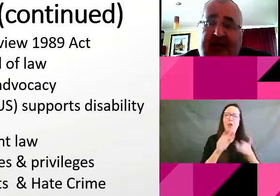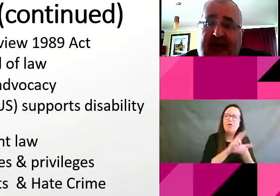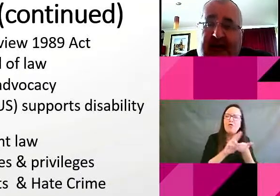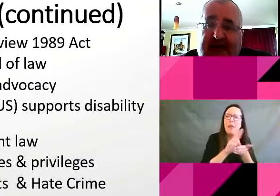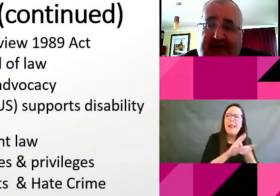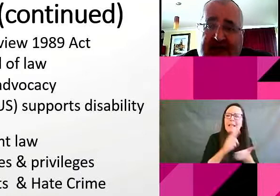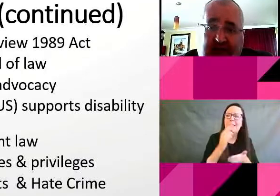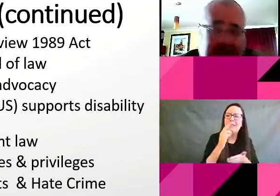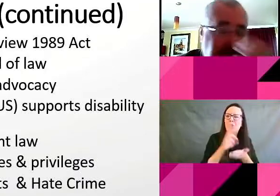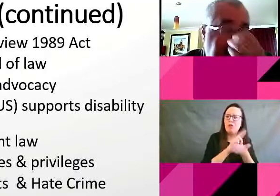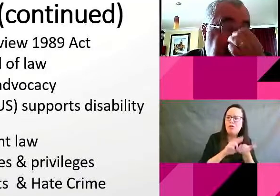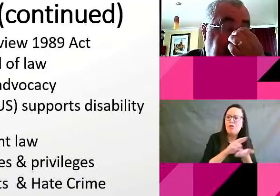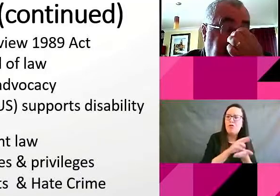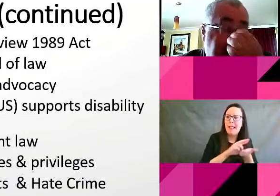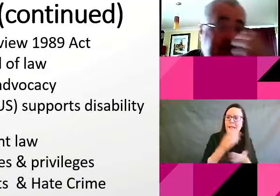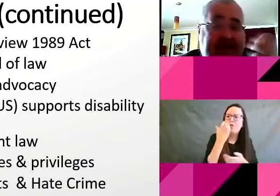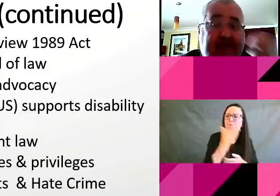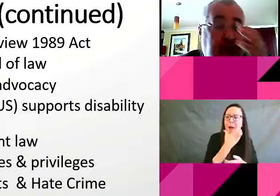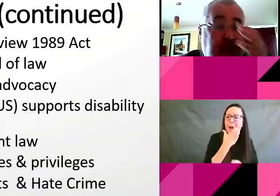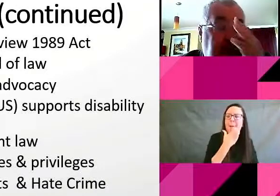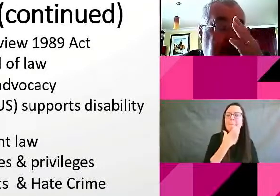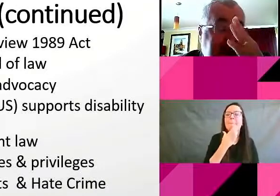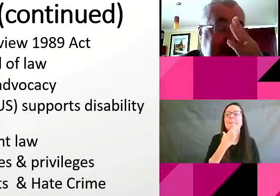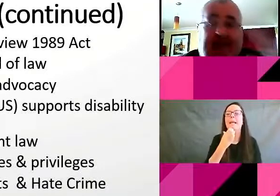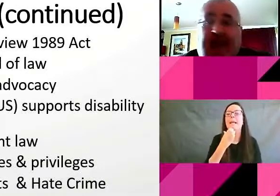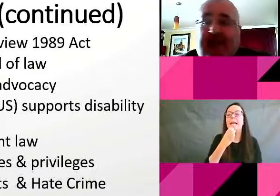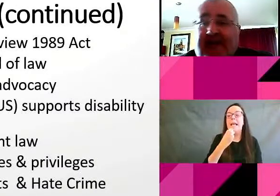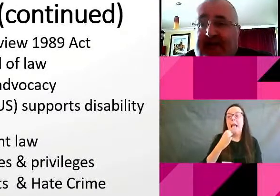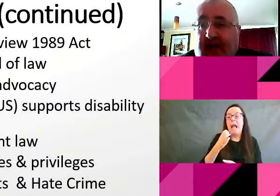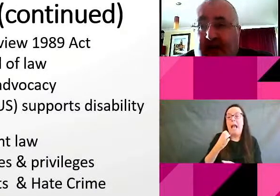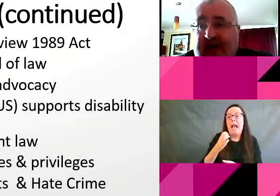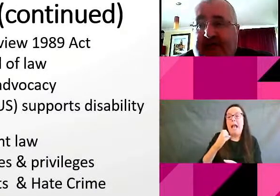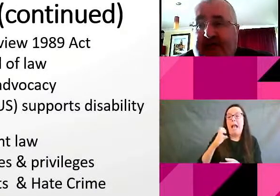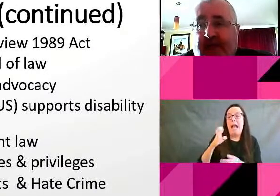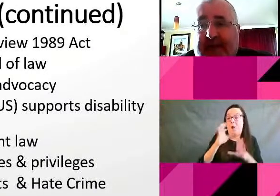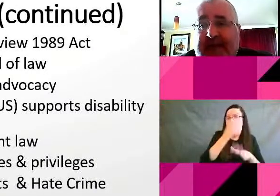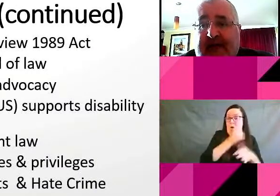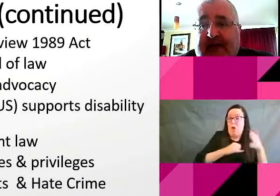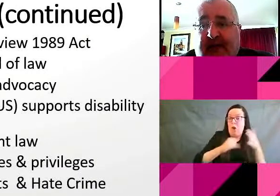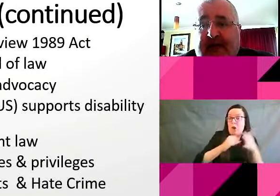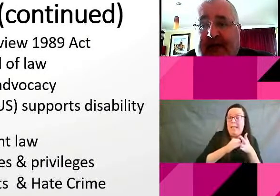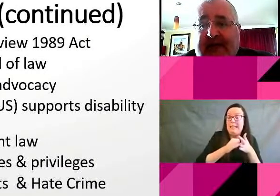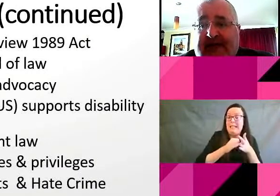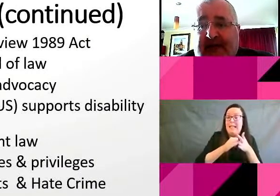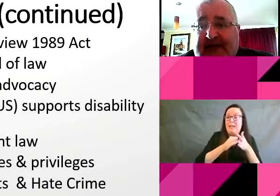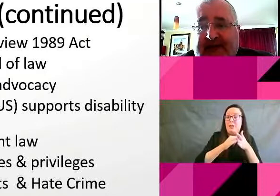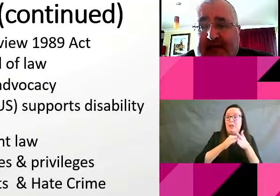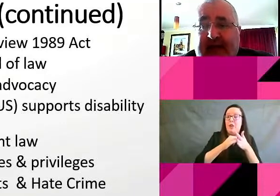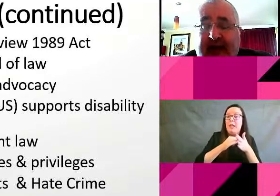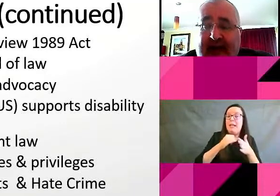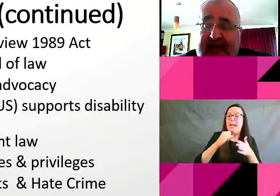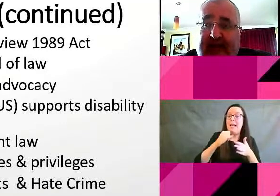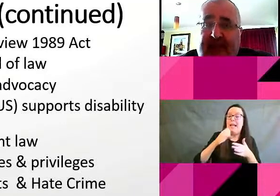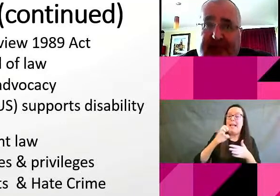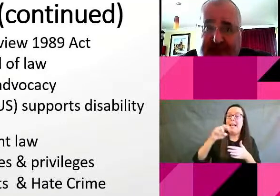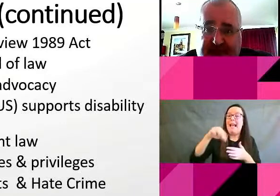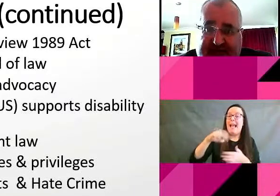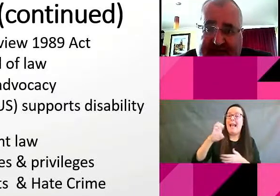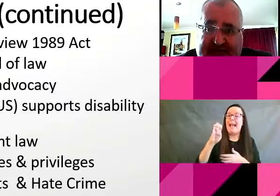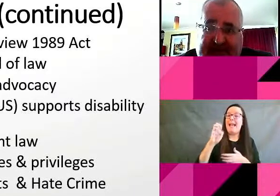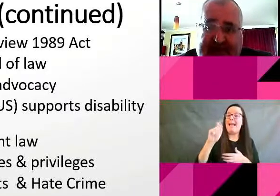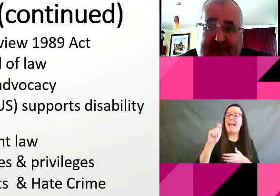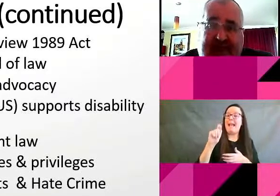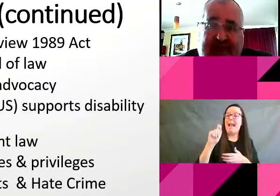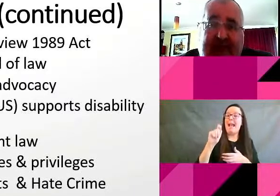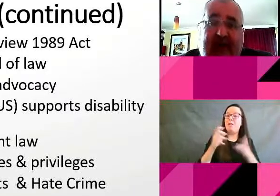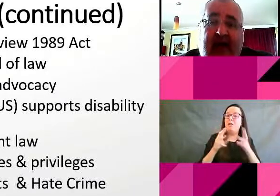Ireland, the Irish Network Against Racism, which is part of the wider European Network Against Racism, and they produce